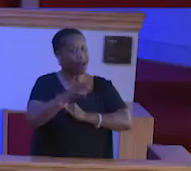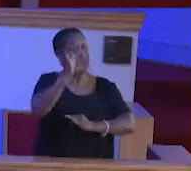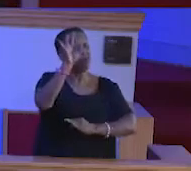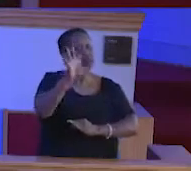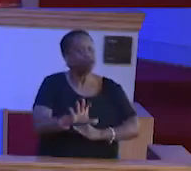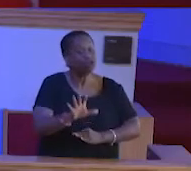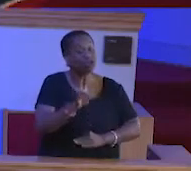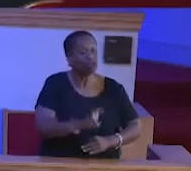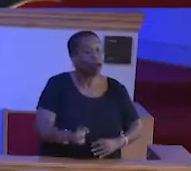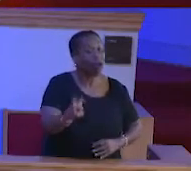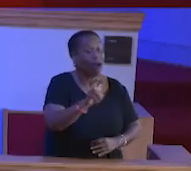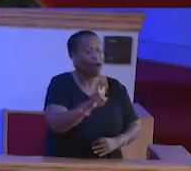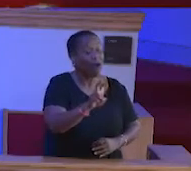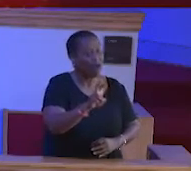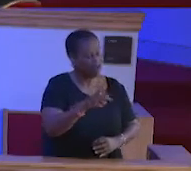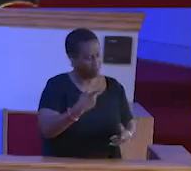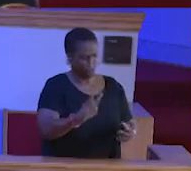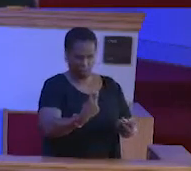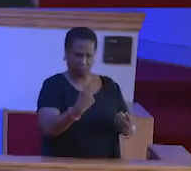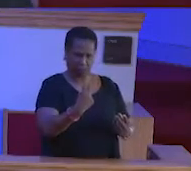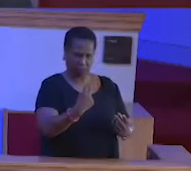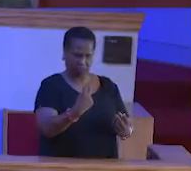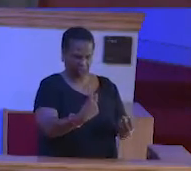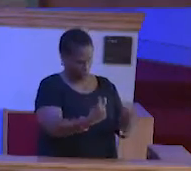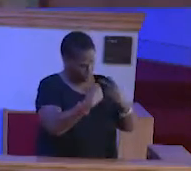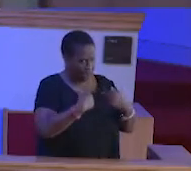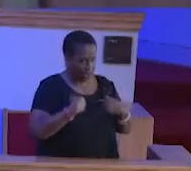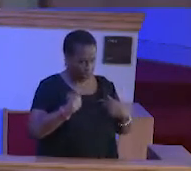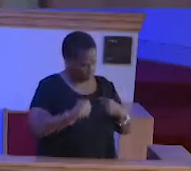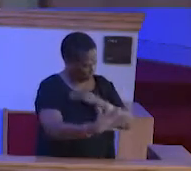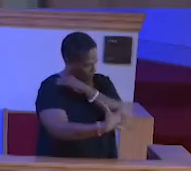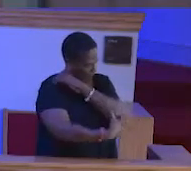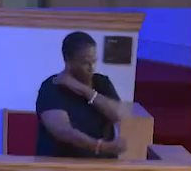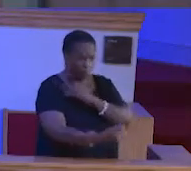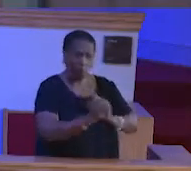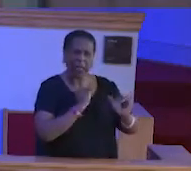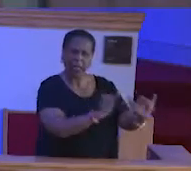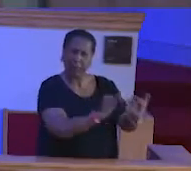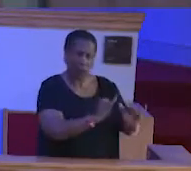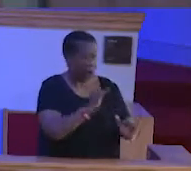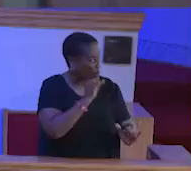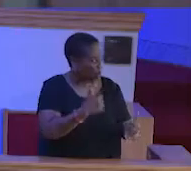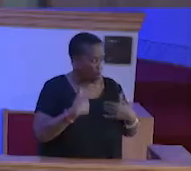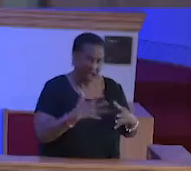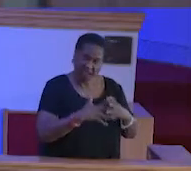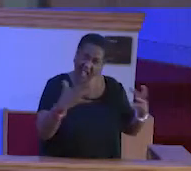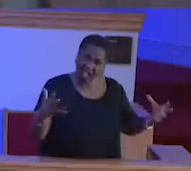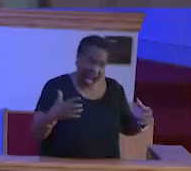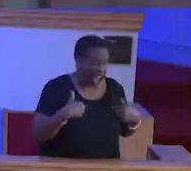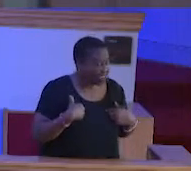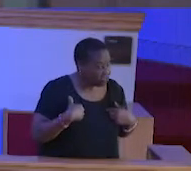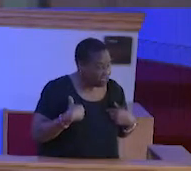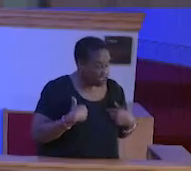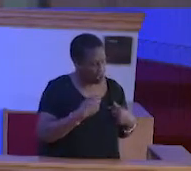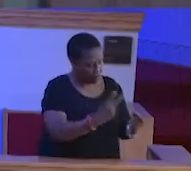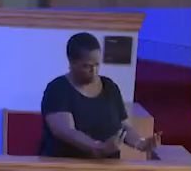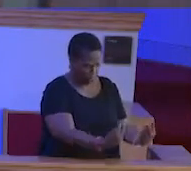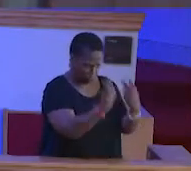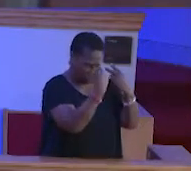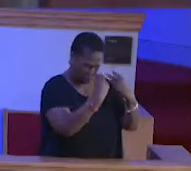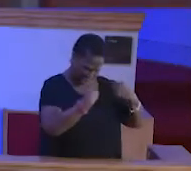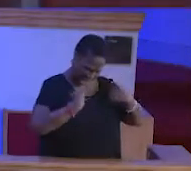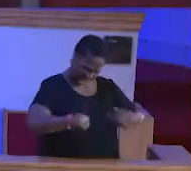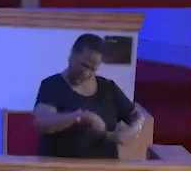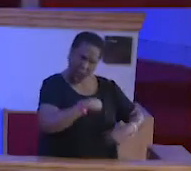at us. We are poor just like you. We don't have much, but look at